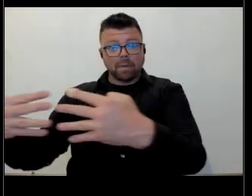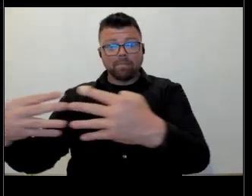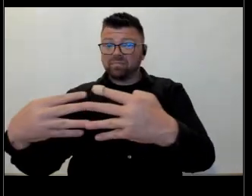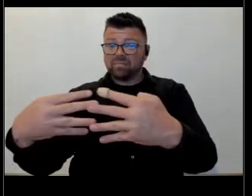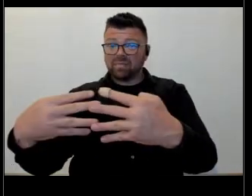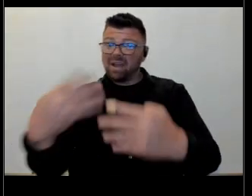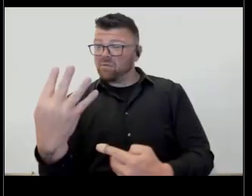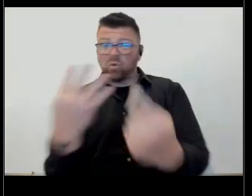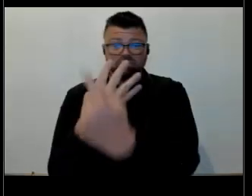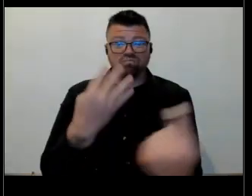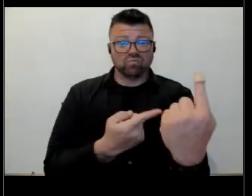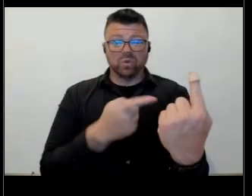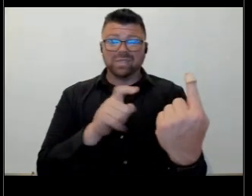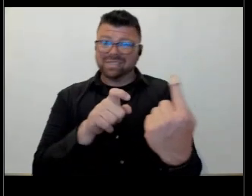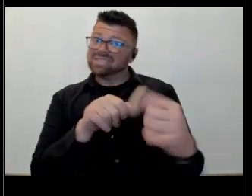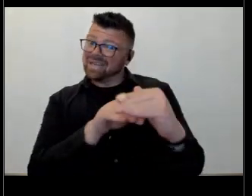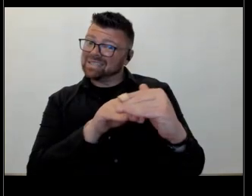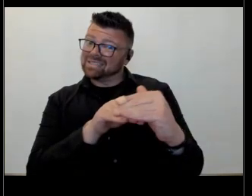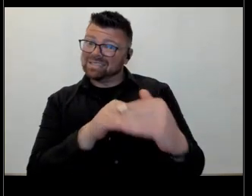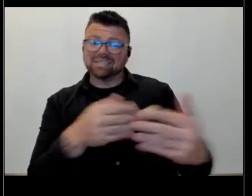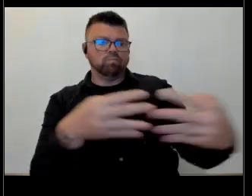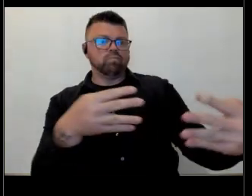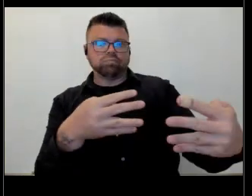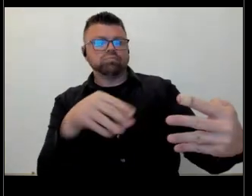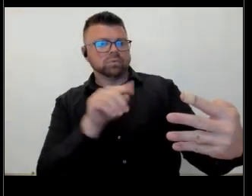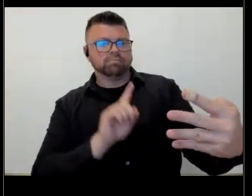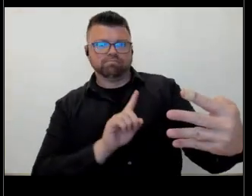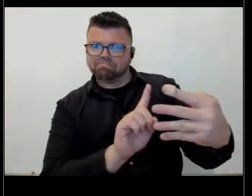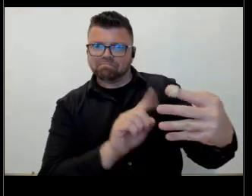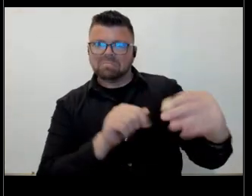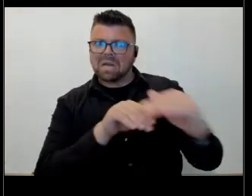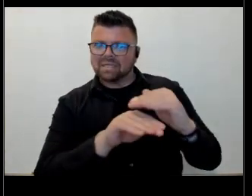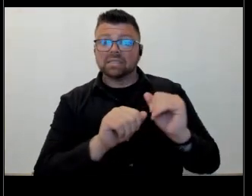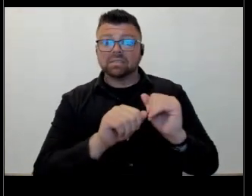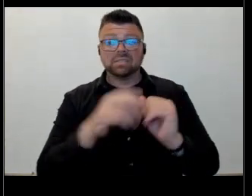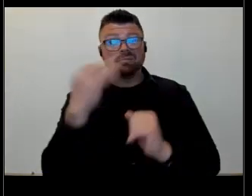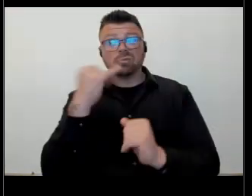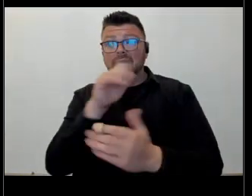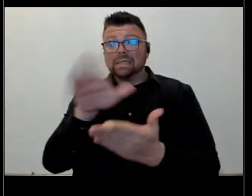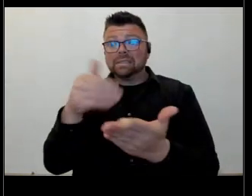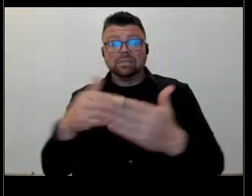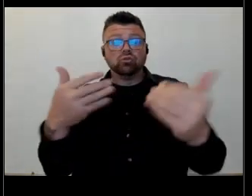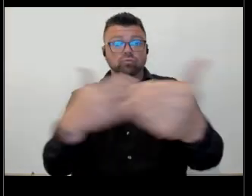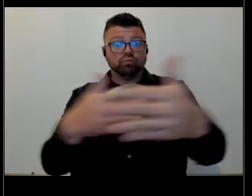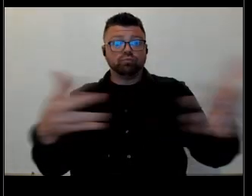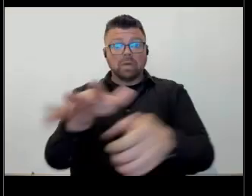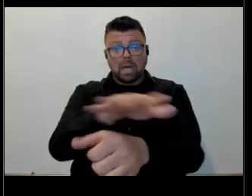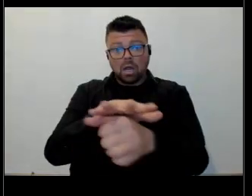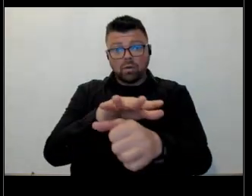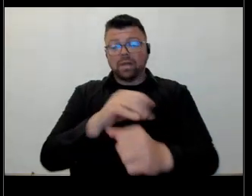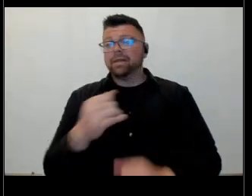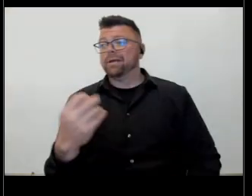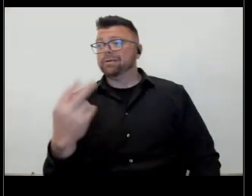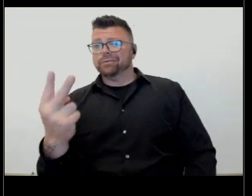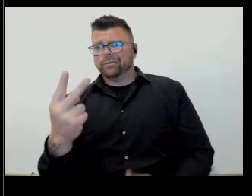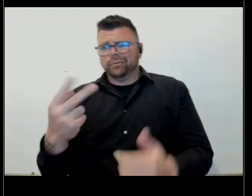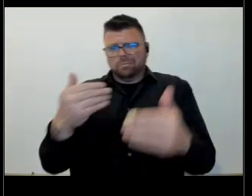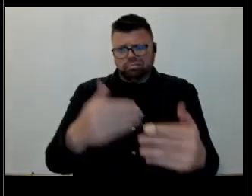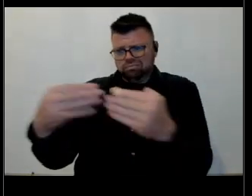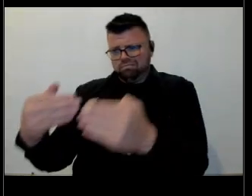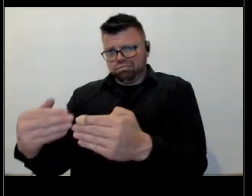However, if these were not in a central location, say 2 were clustered together to serve one part of